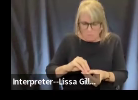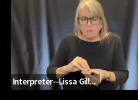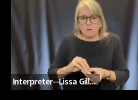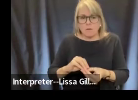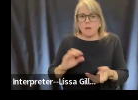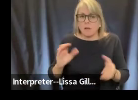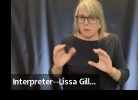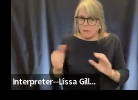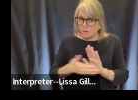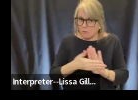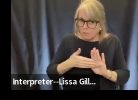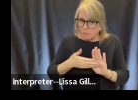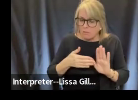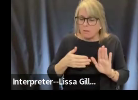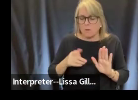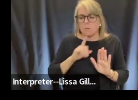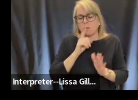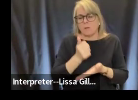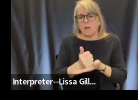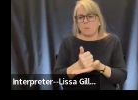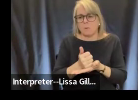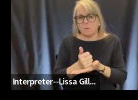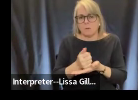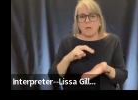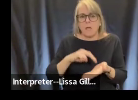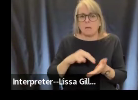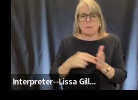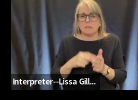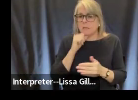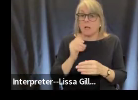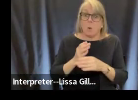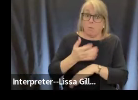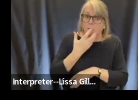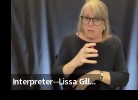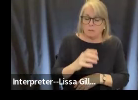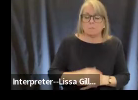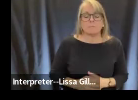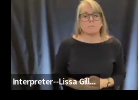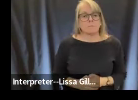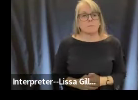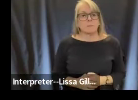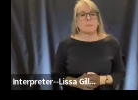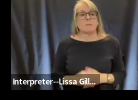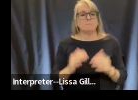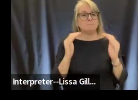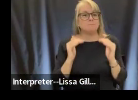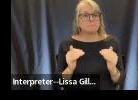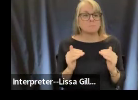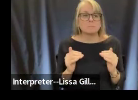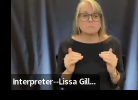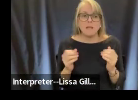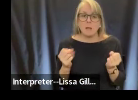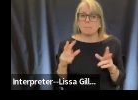or on a power strip, is helpful to avoid overheating. Okay. So another issue that people don't